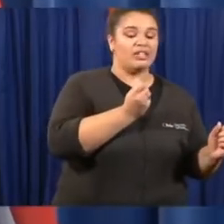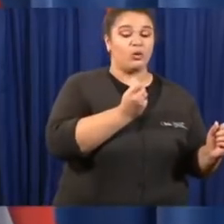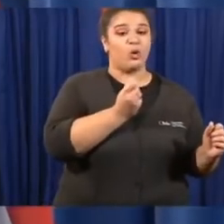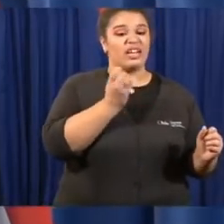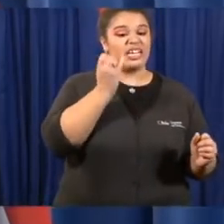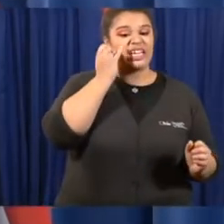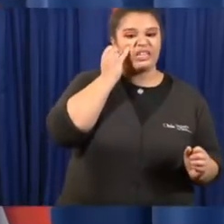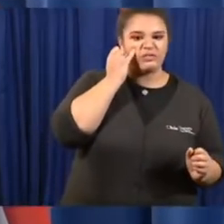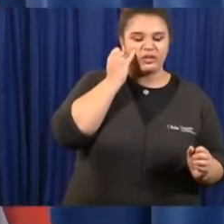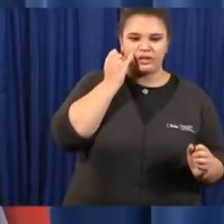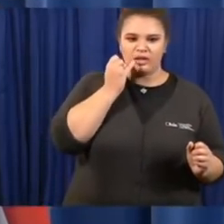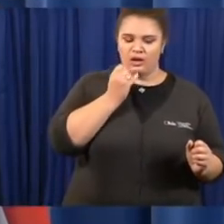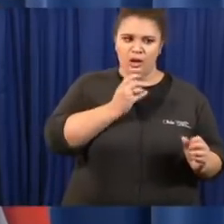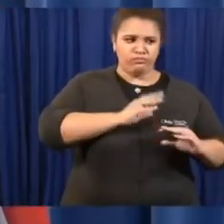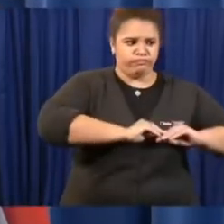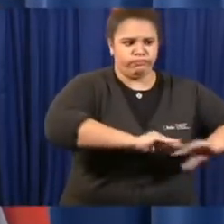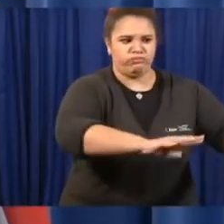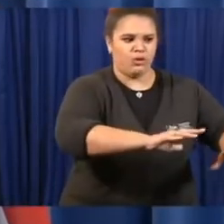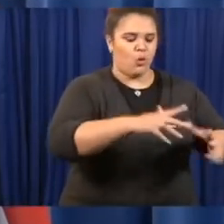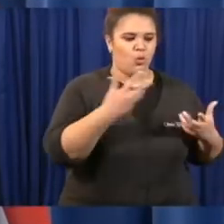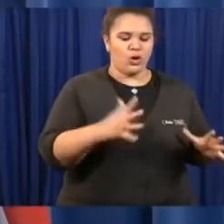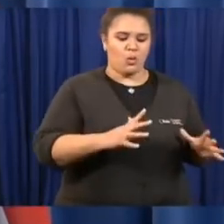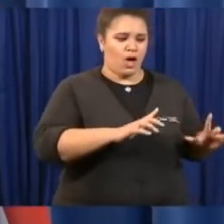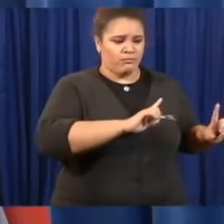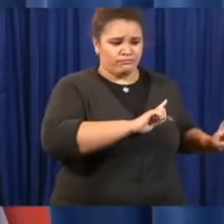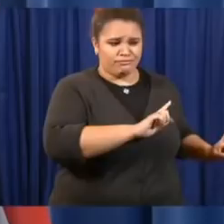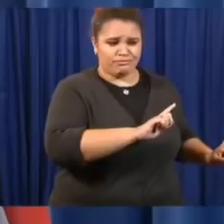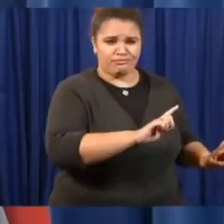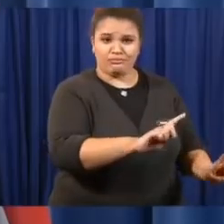testing throughout the whole facility?